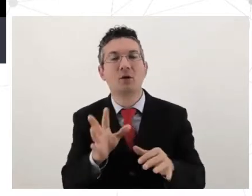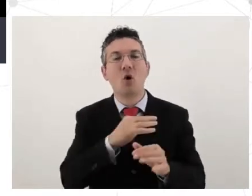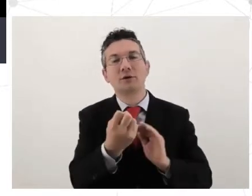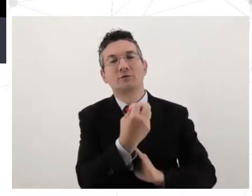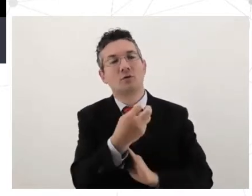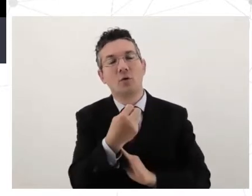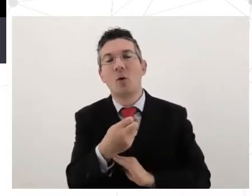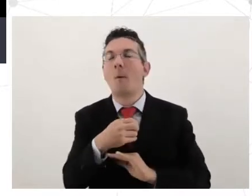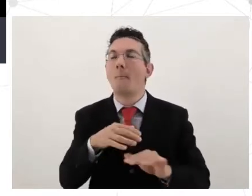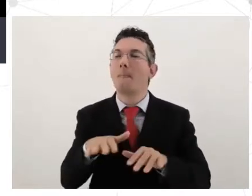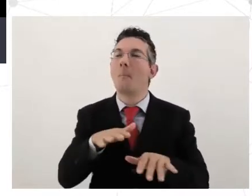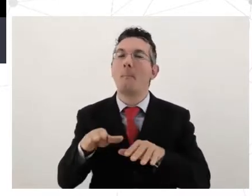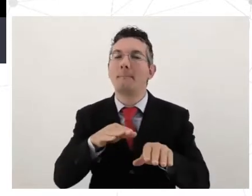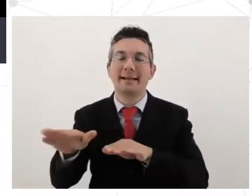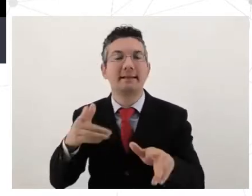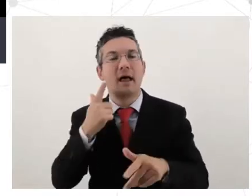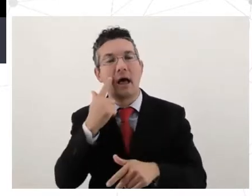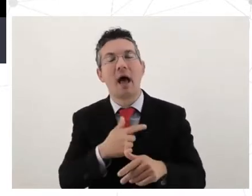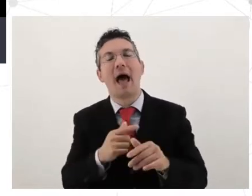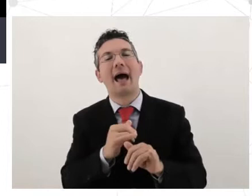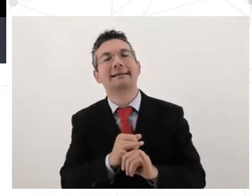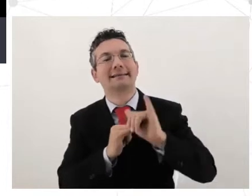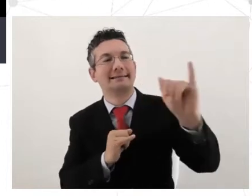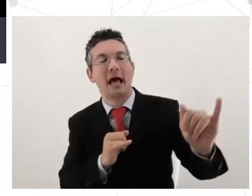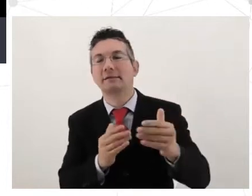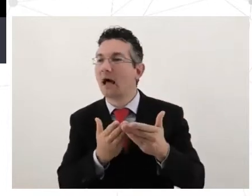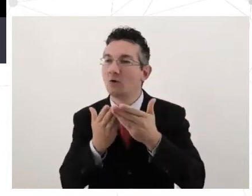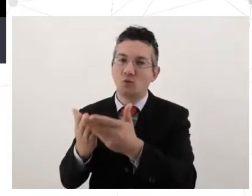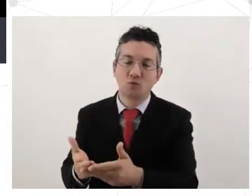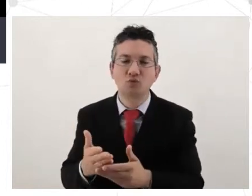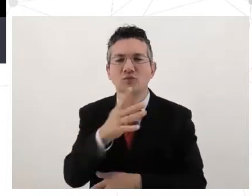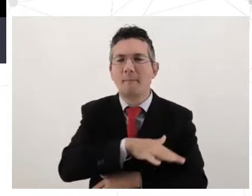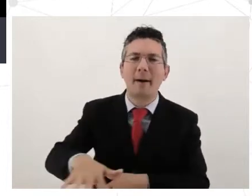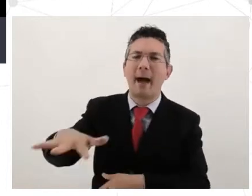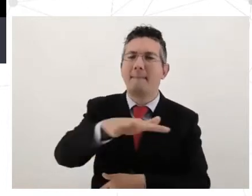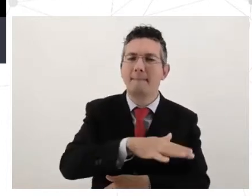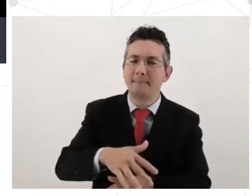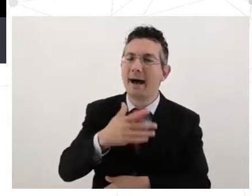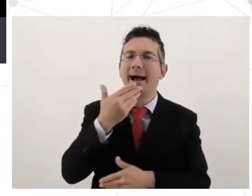I'm just waiting for the light to change, friends, listening for the traffic.